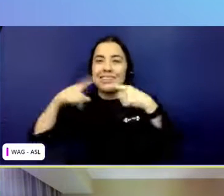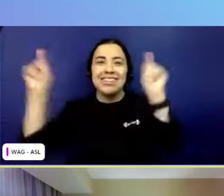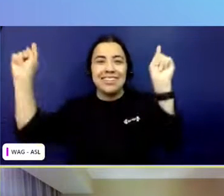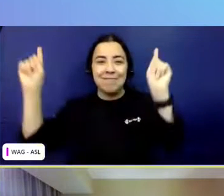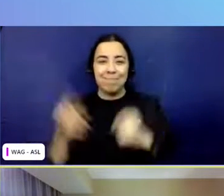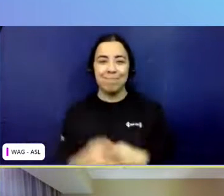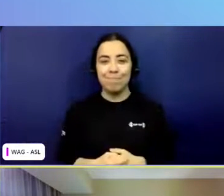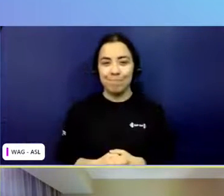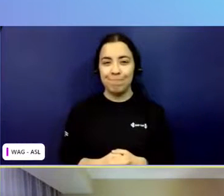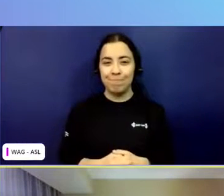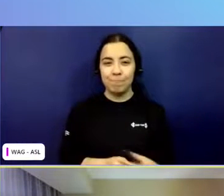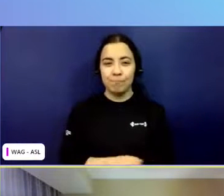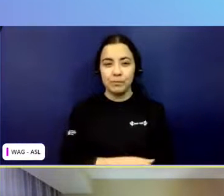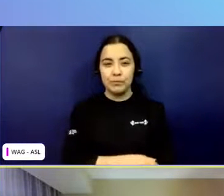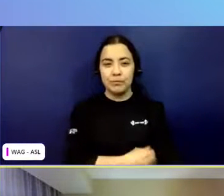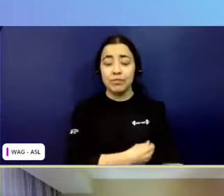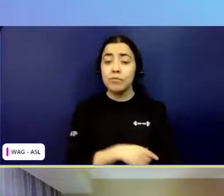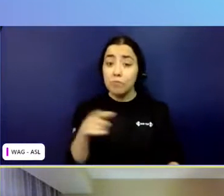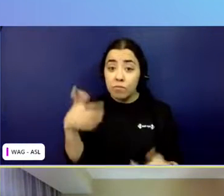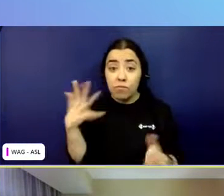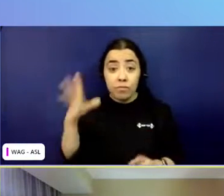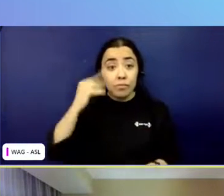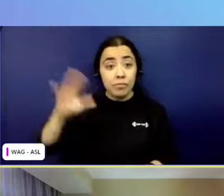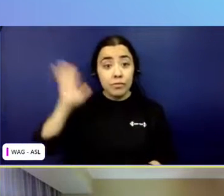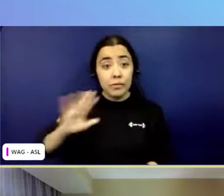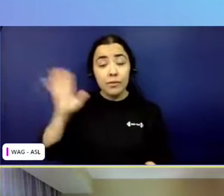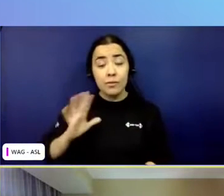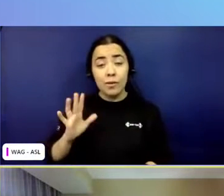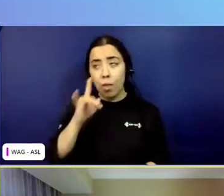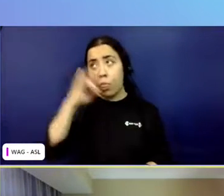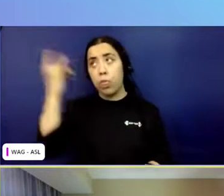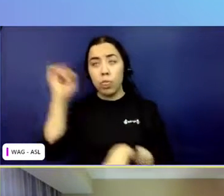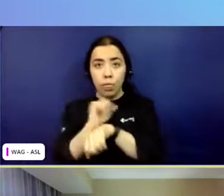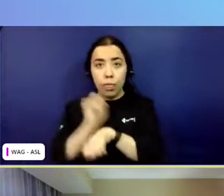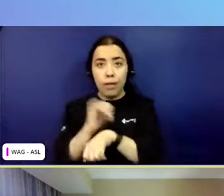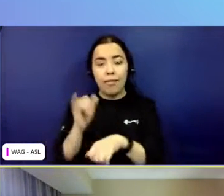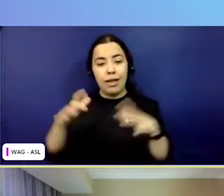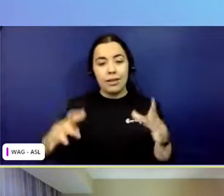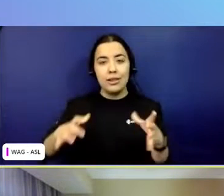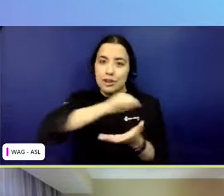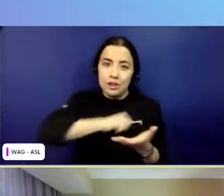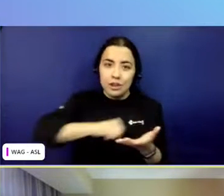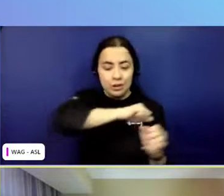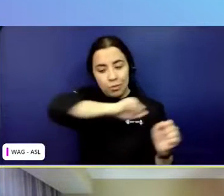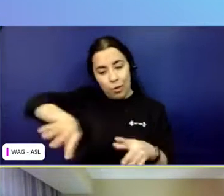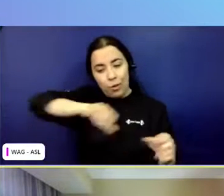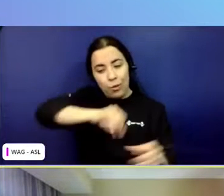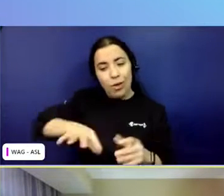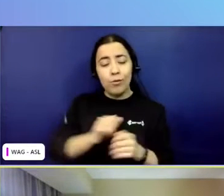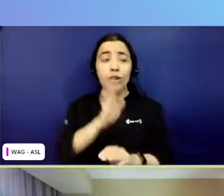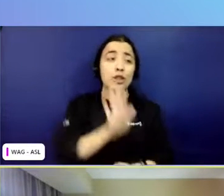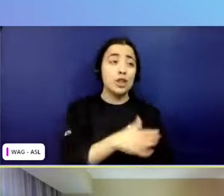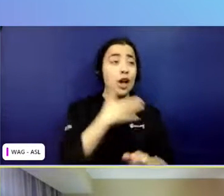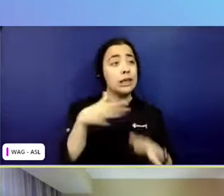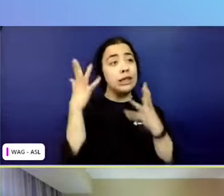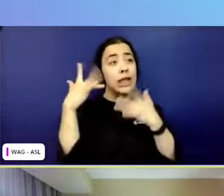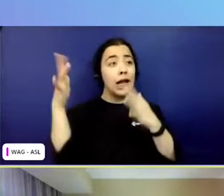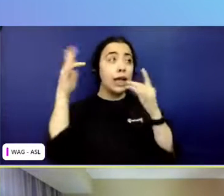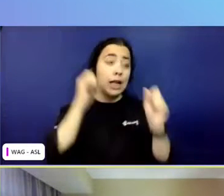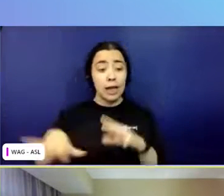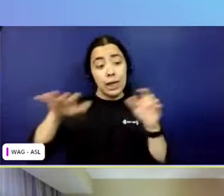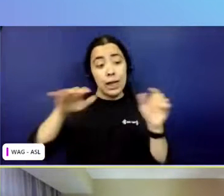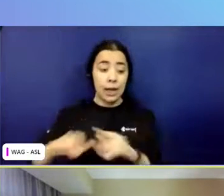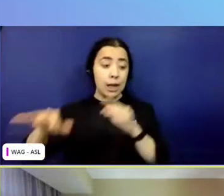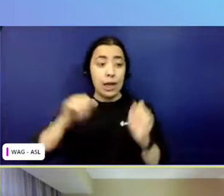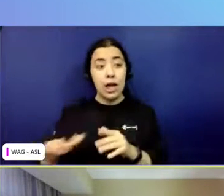Nicole. Have you ever taken a mundane task like putting dishes away with a song that you love and trying to do it before